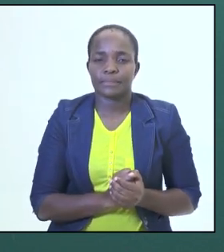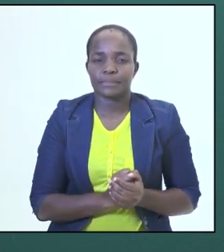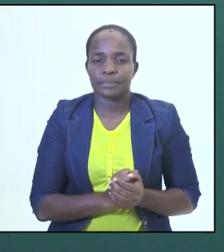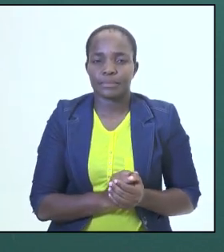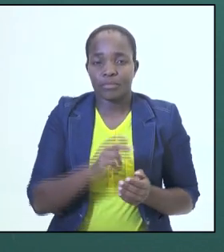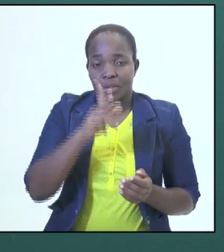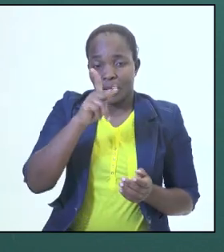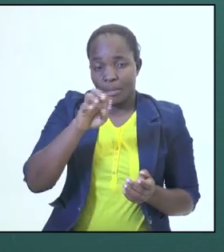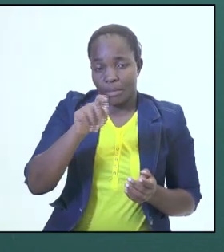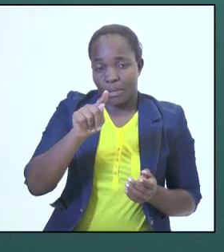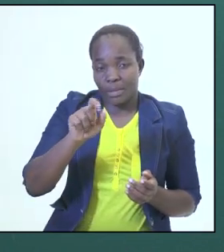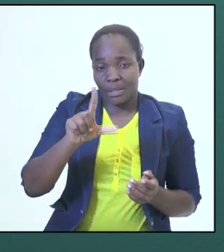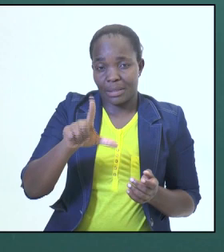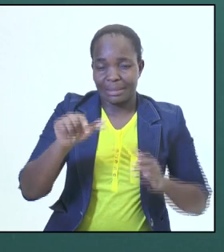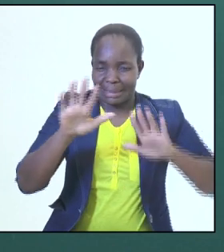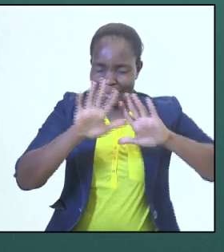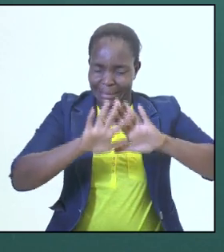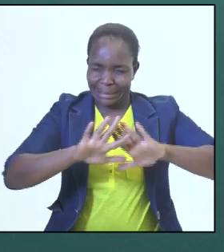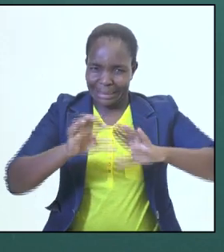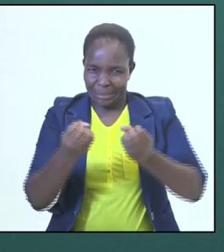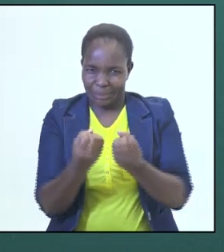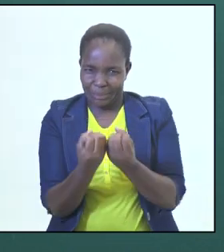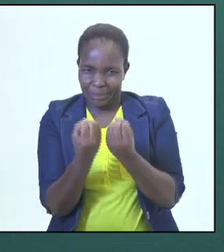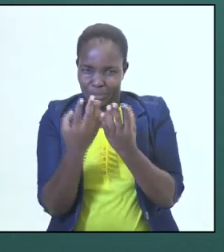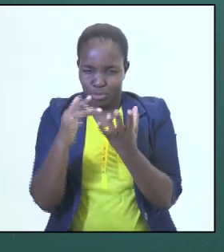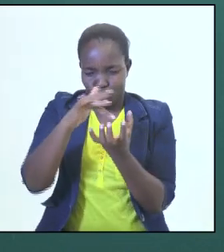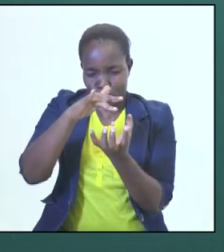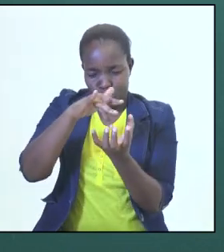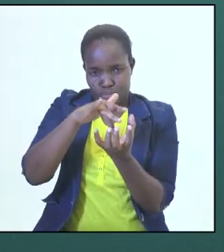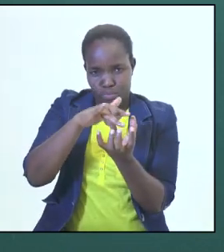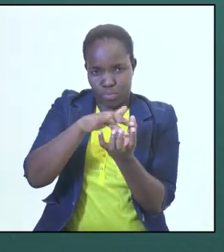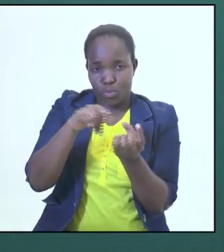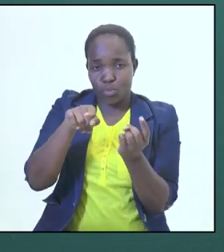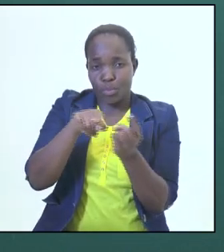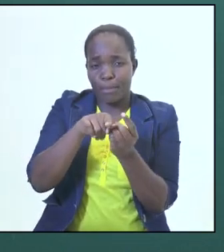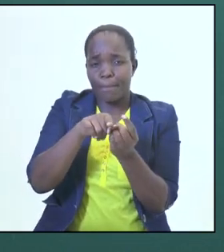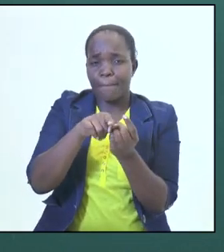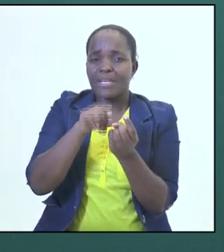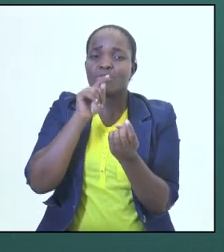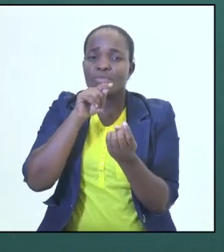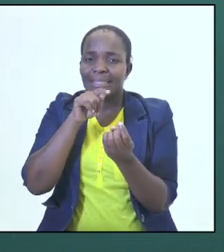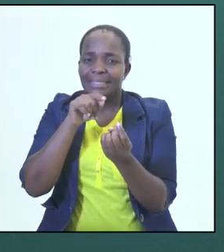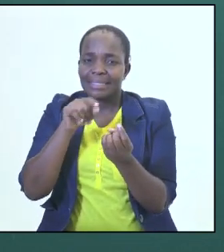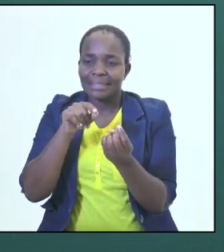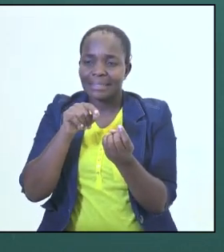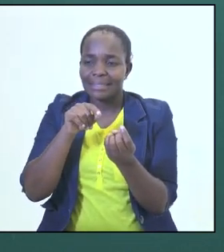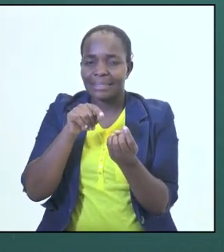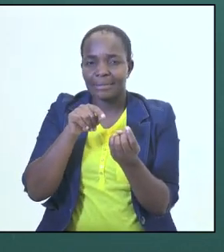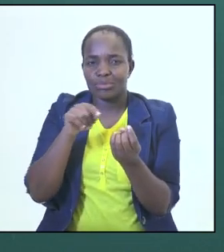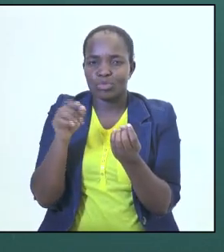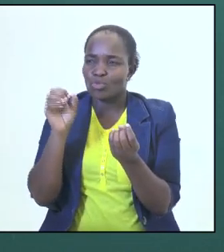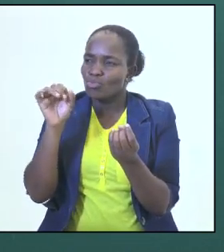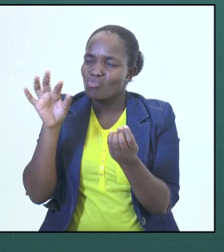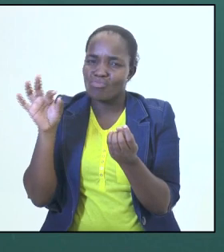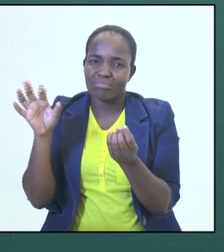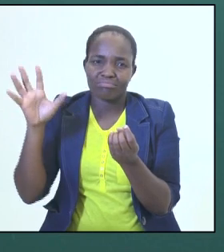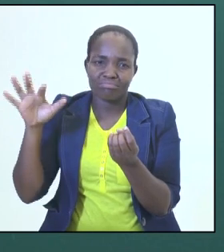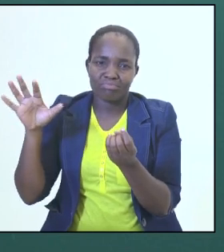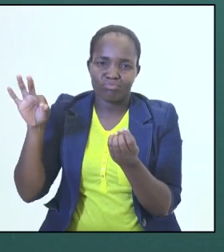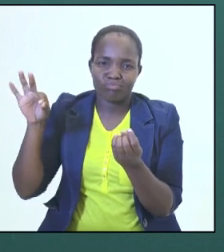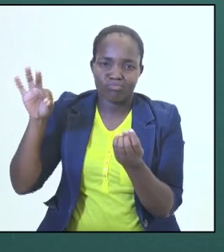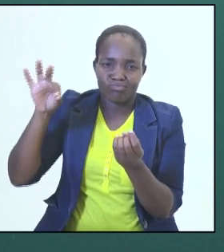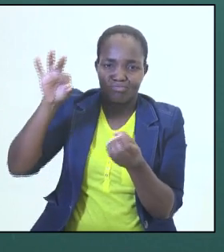are brightly colored and scented to attract insects and birds. Let's look at the carpel. This